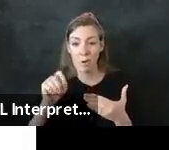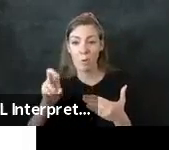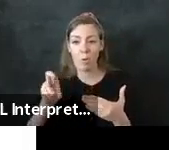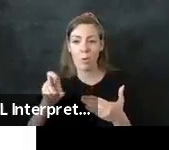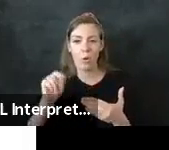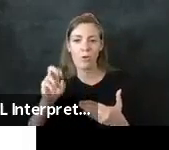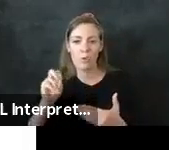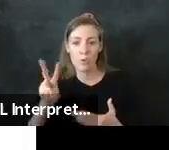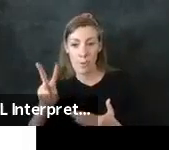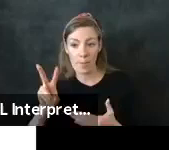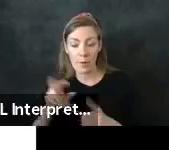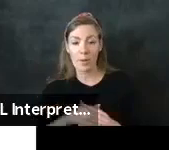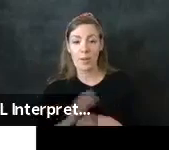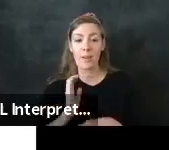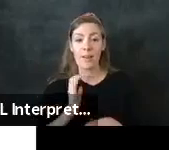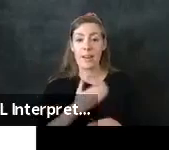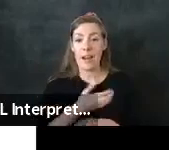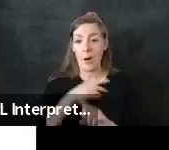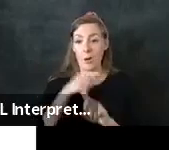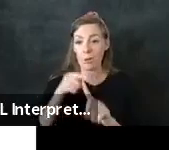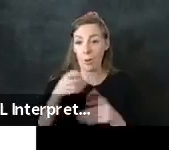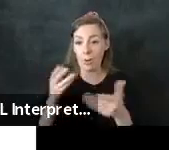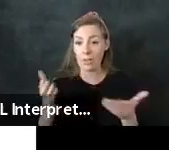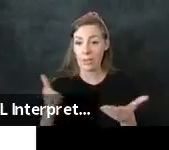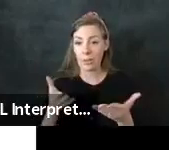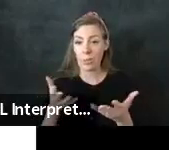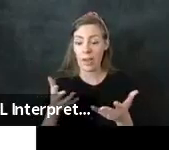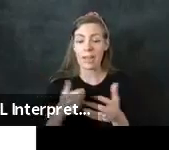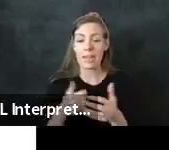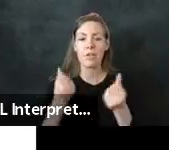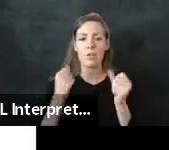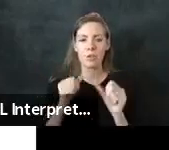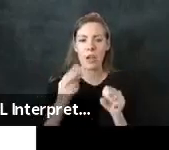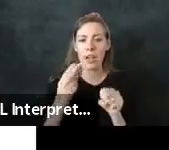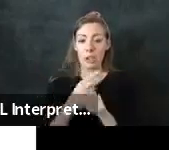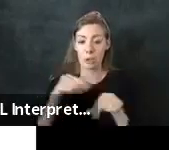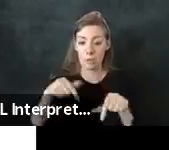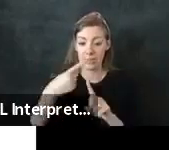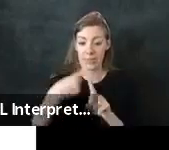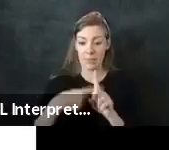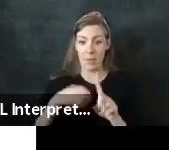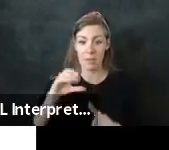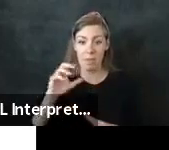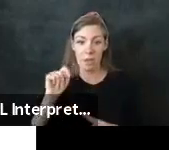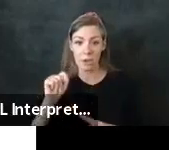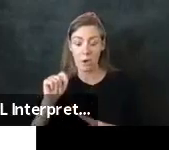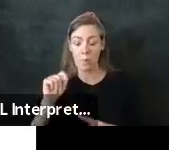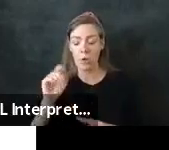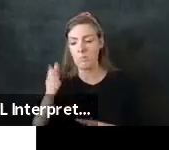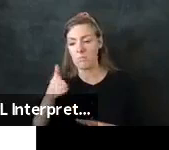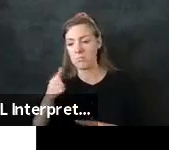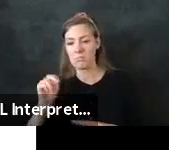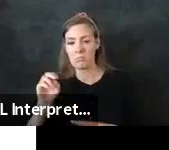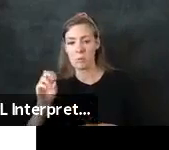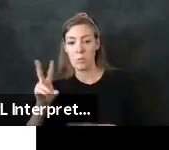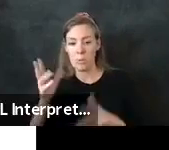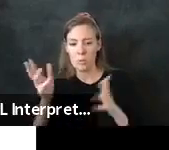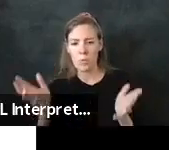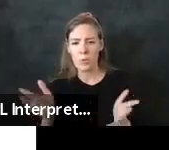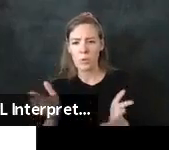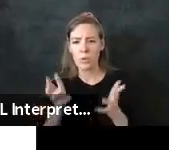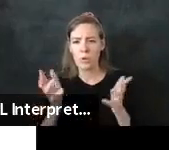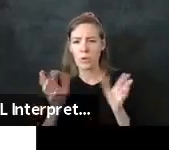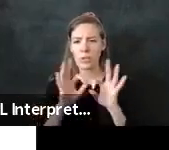our goal at SCO and in the county is to try to use this month of October, early November to encourage families to talk